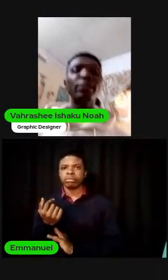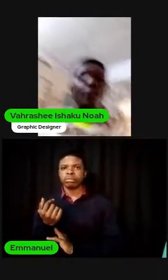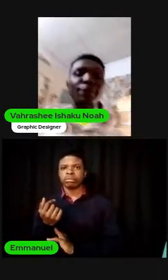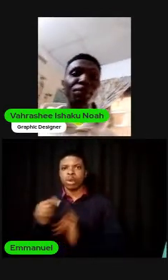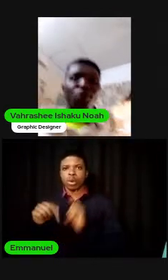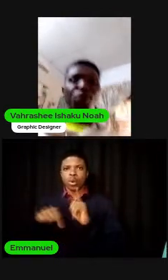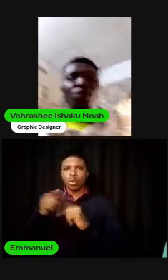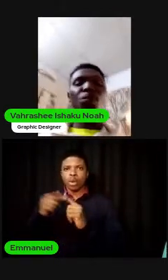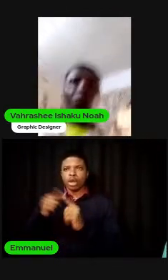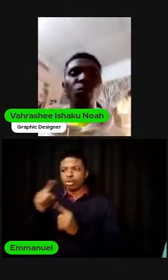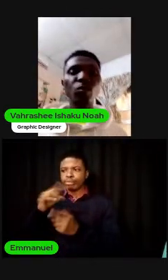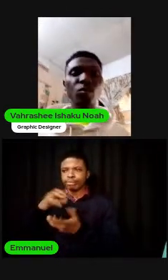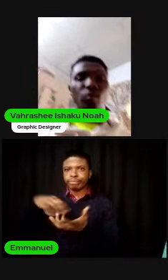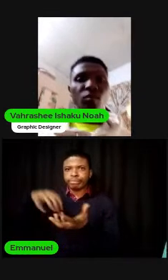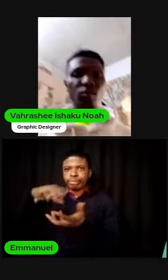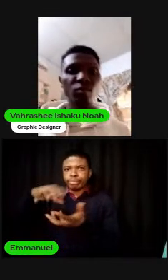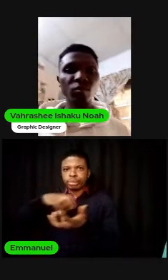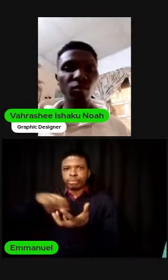slide, please.